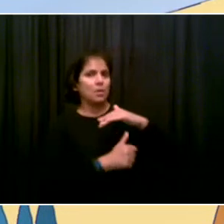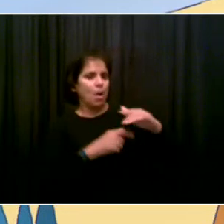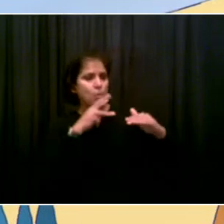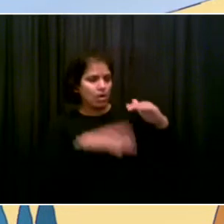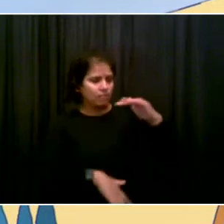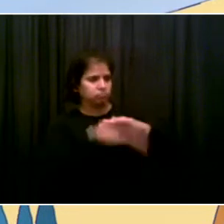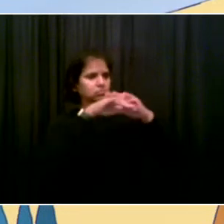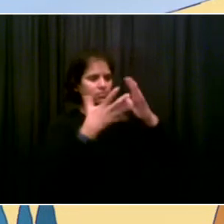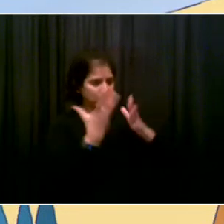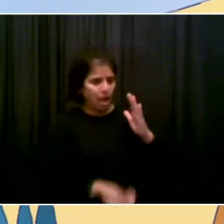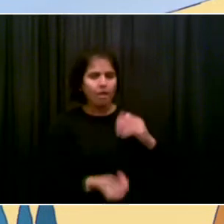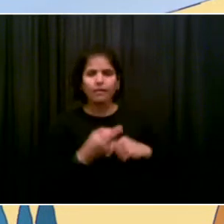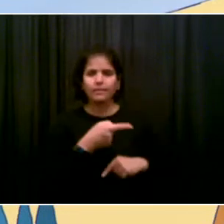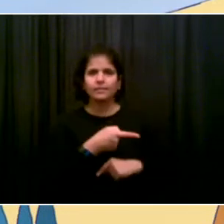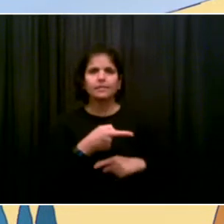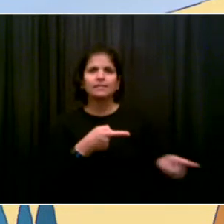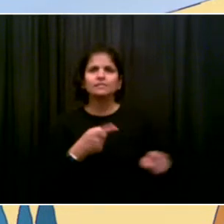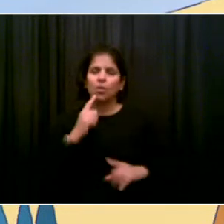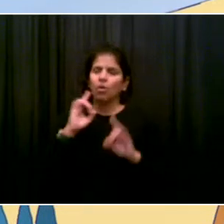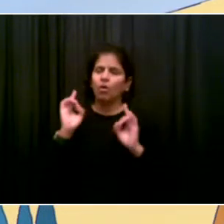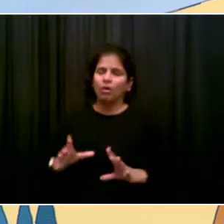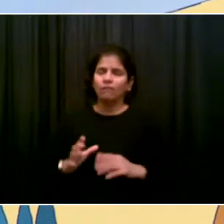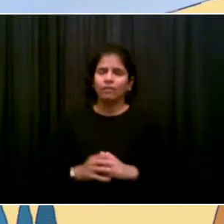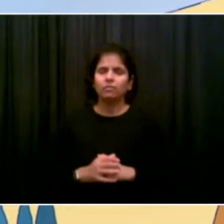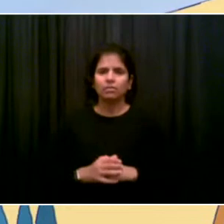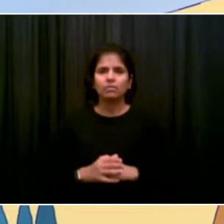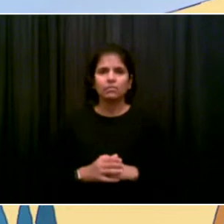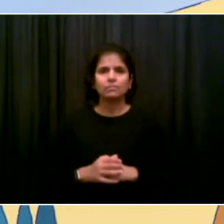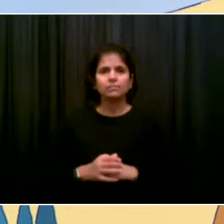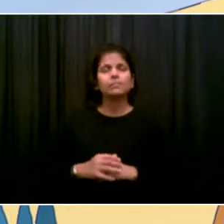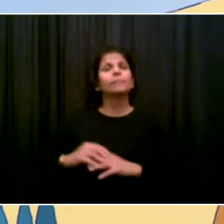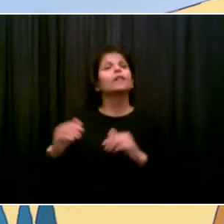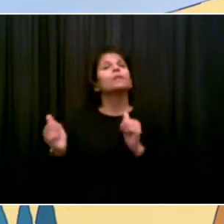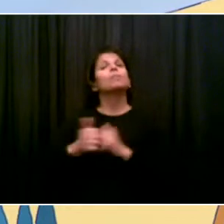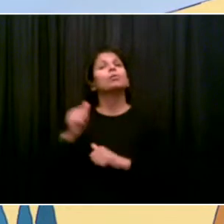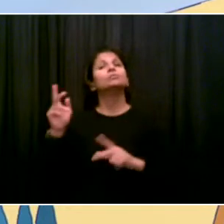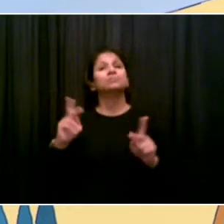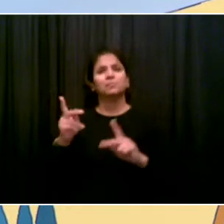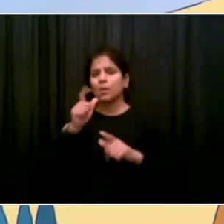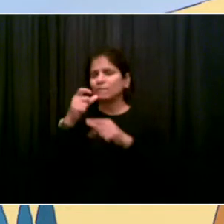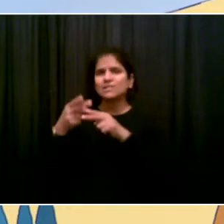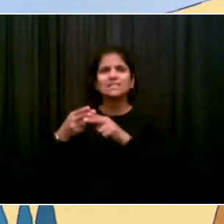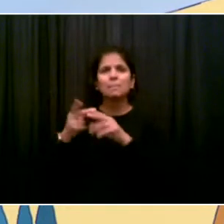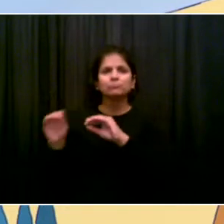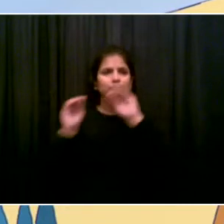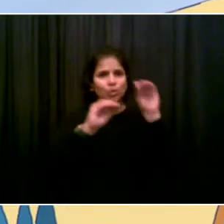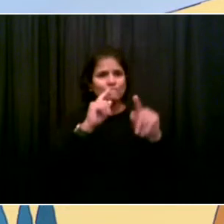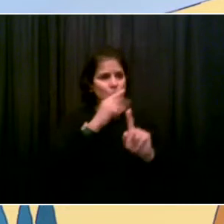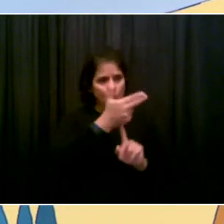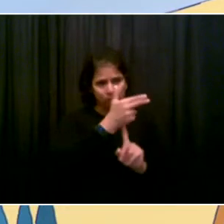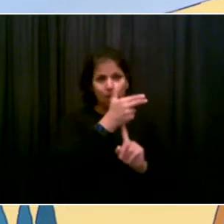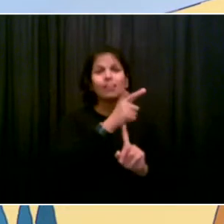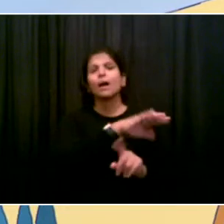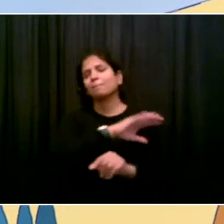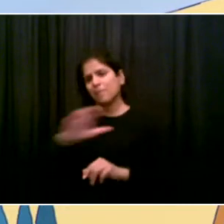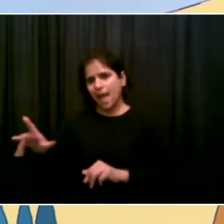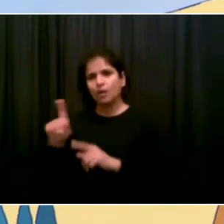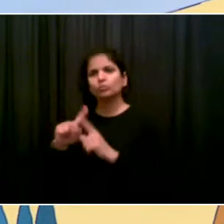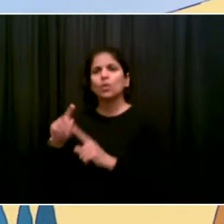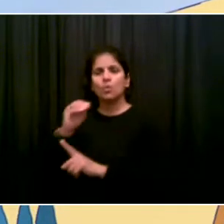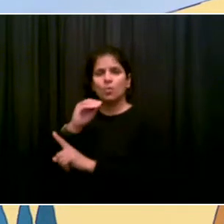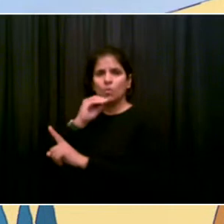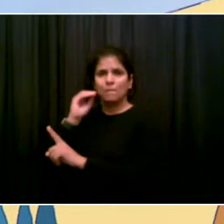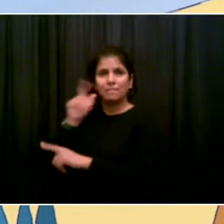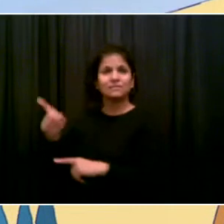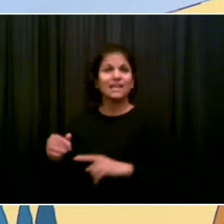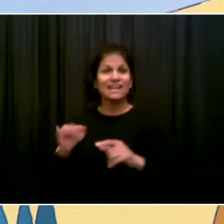of families who did need our hotels were able to go back to their homes. Anyone who is unable to go back to their home, of course, we'll do everything to get them